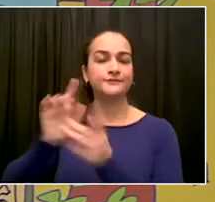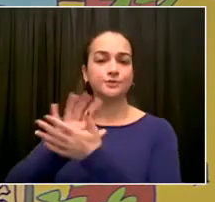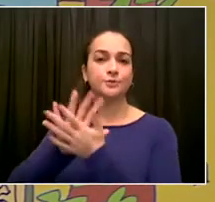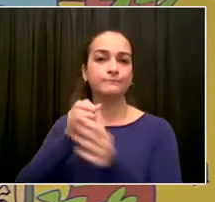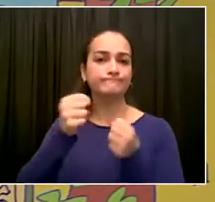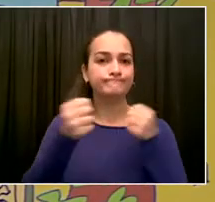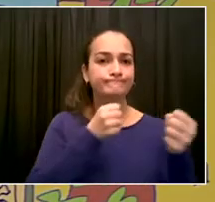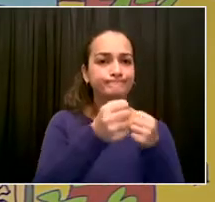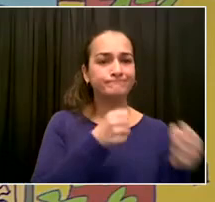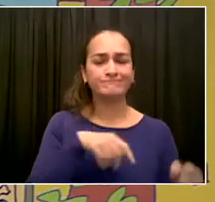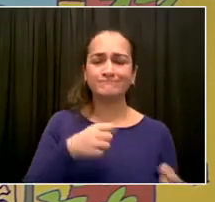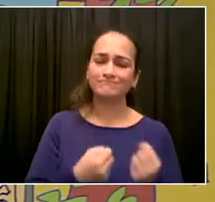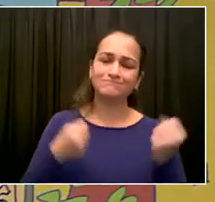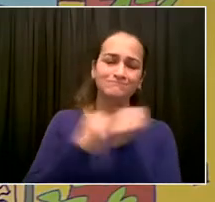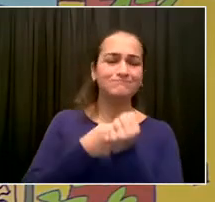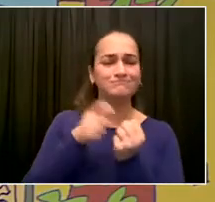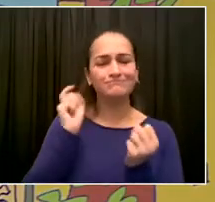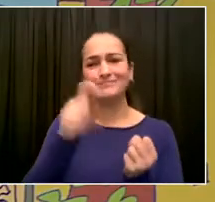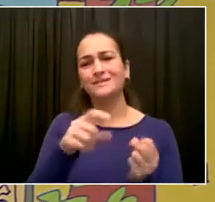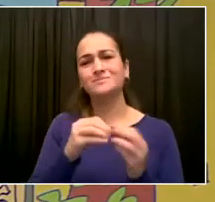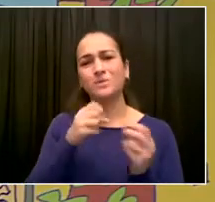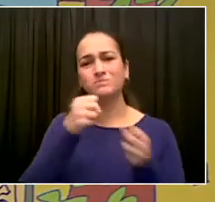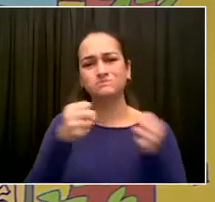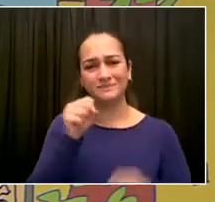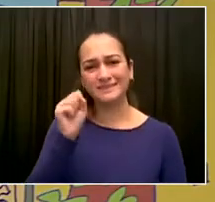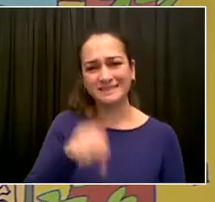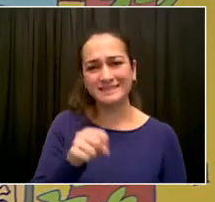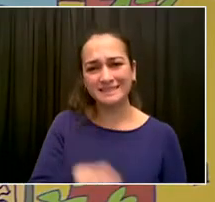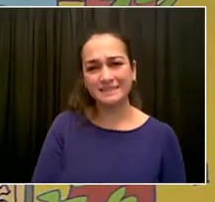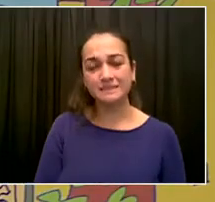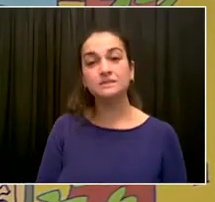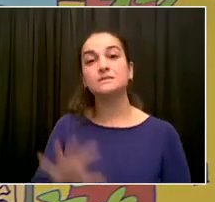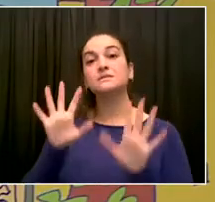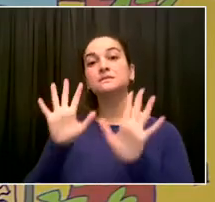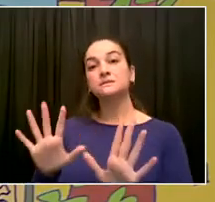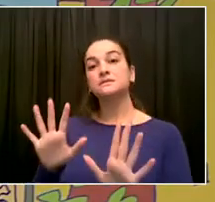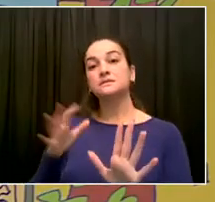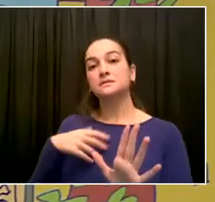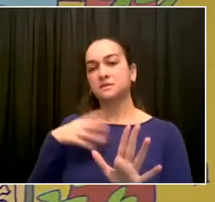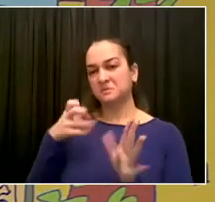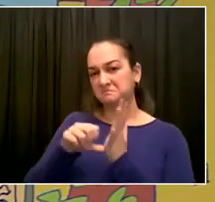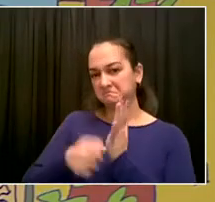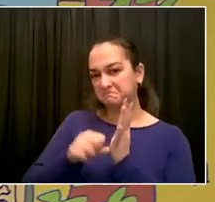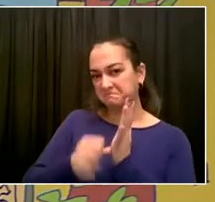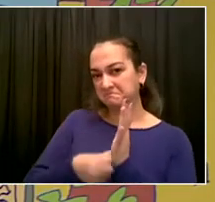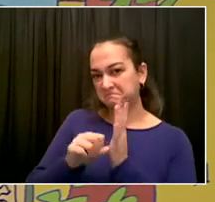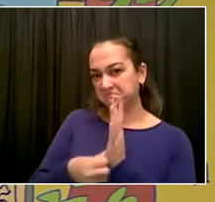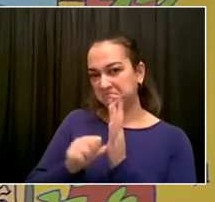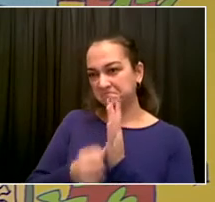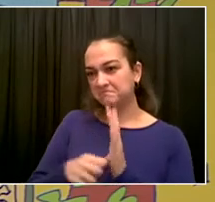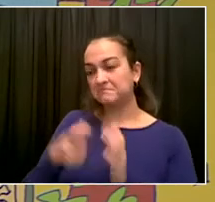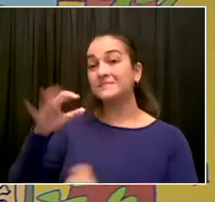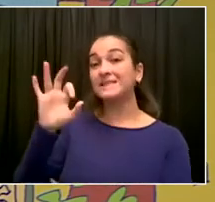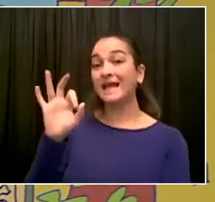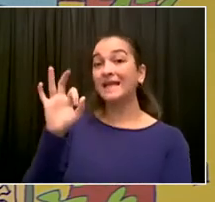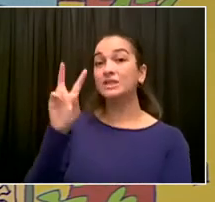acknowledge that 92% have gotten vaccinated. Your question is absolutely fair, Marcia, but I want to be clear.